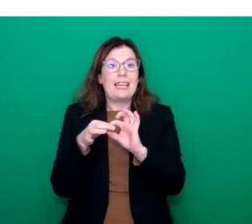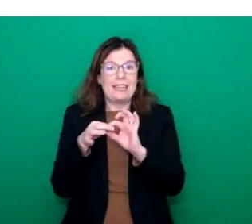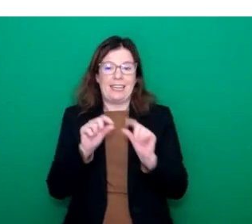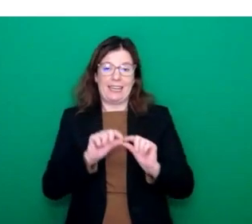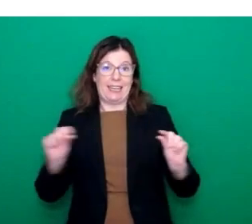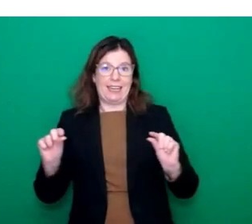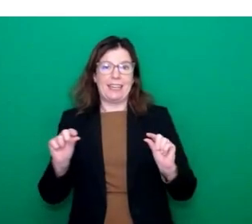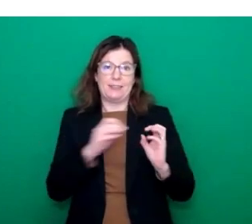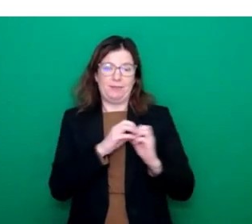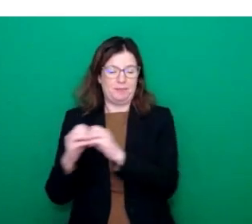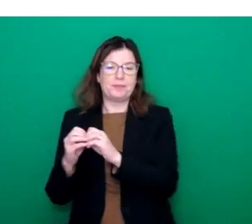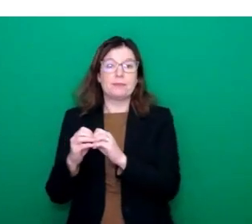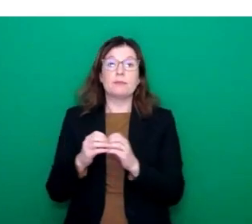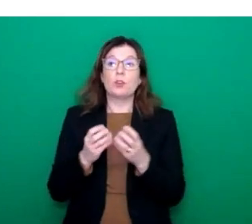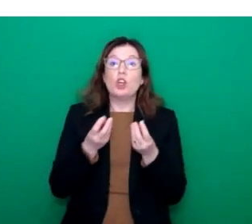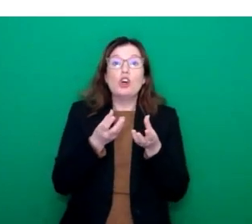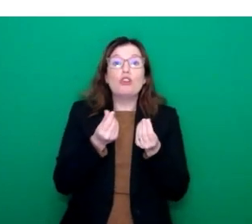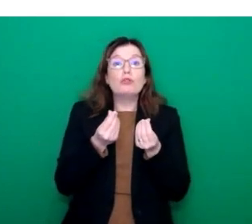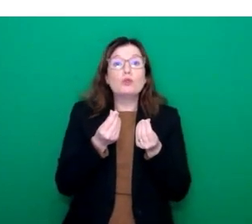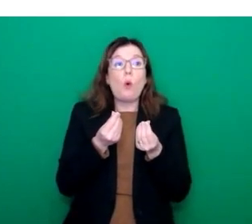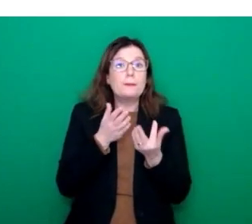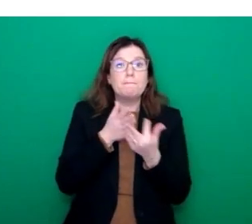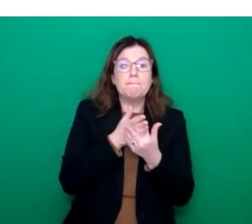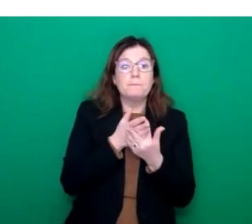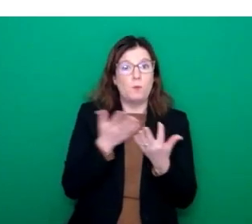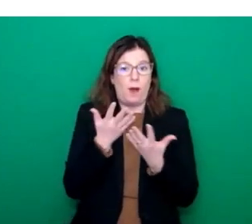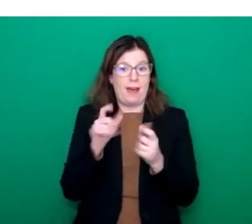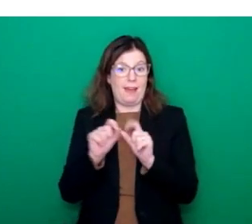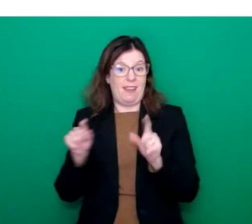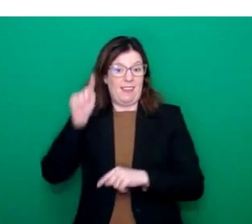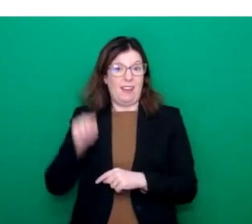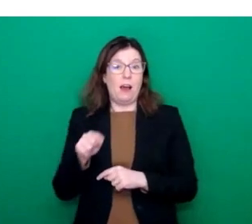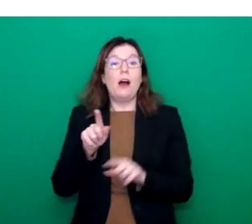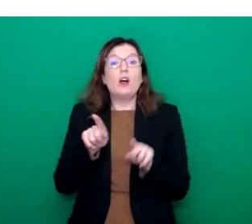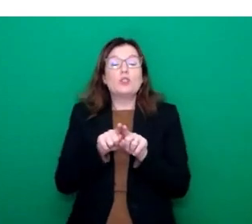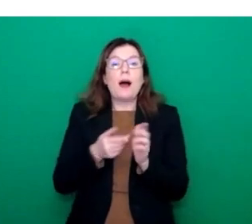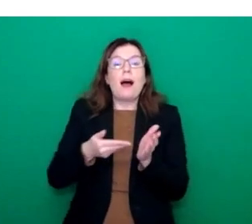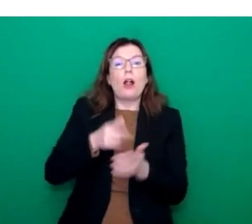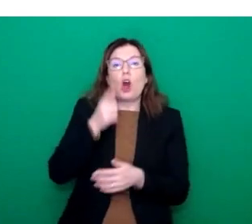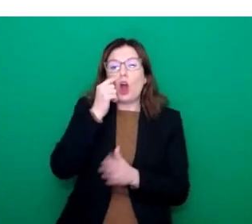some of the resources are available on that slide, but also the competency frameworks.